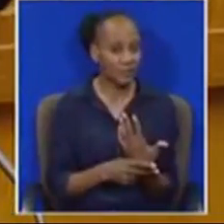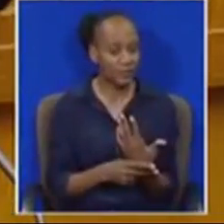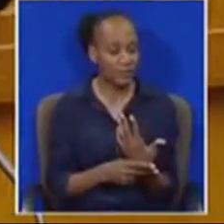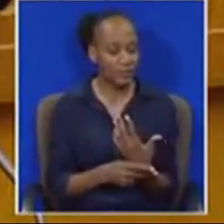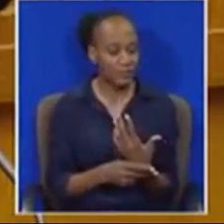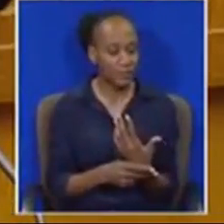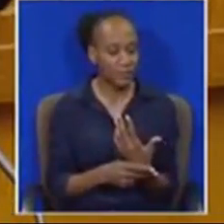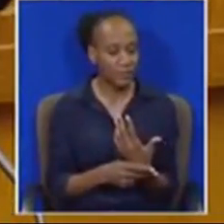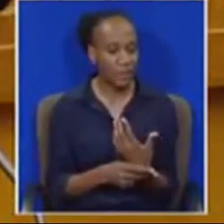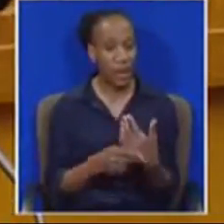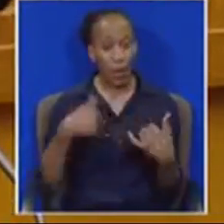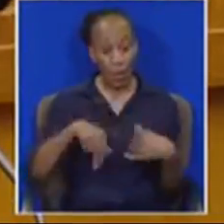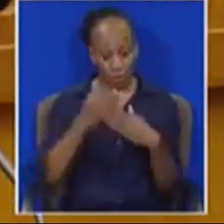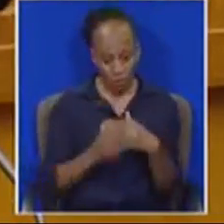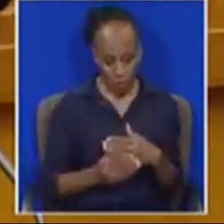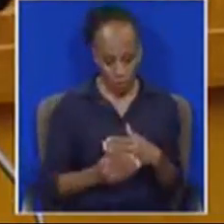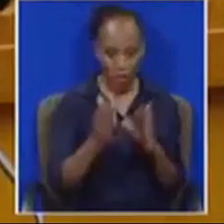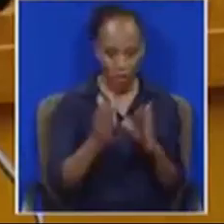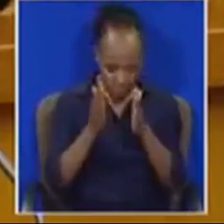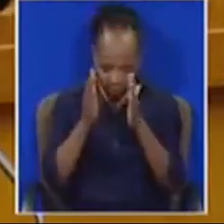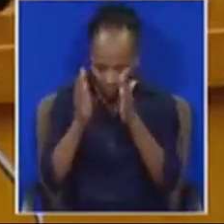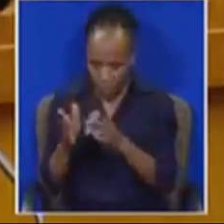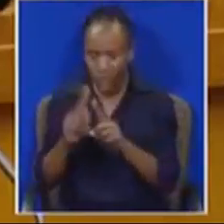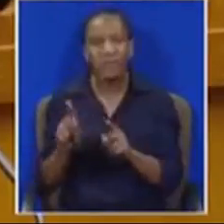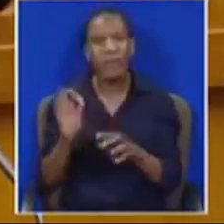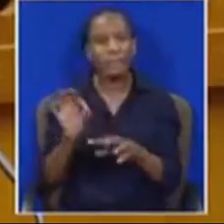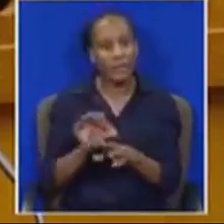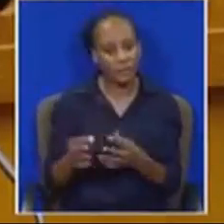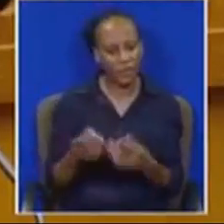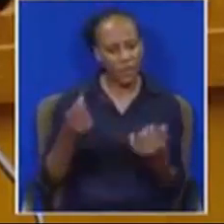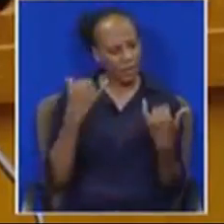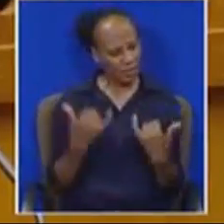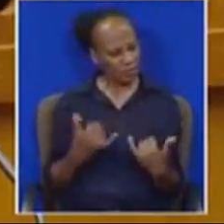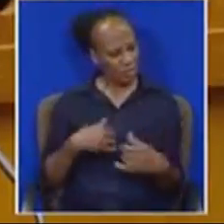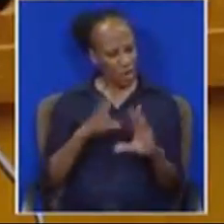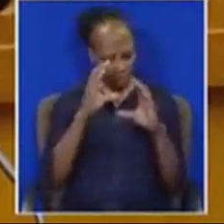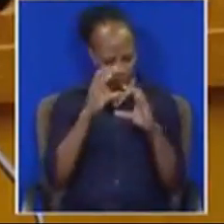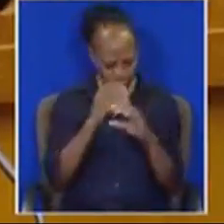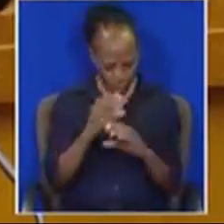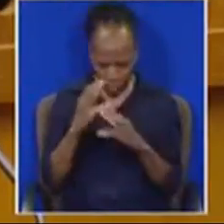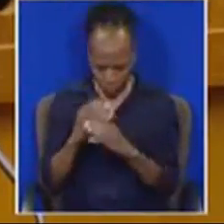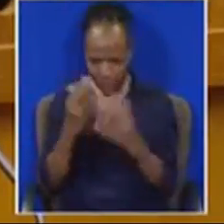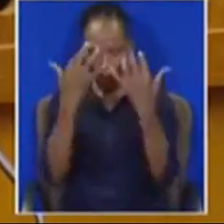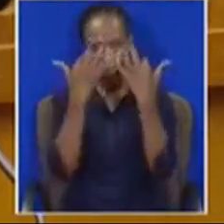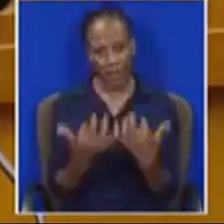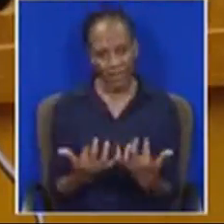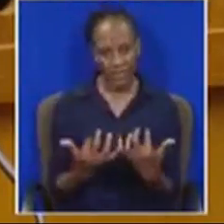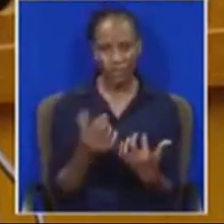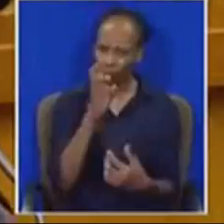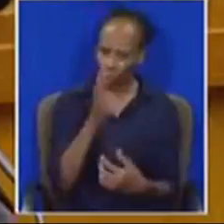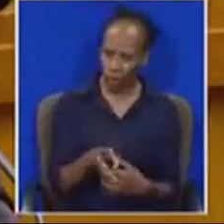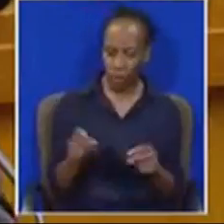inform our way ahead. We will focus on improvements in our budget and monitoring